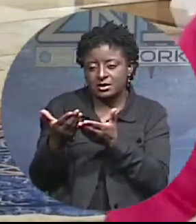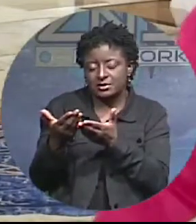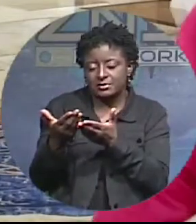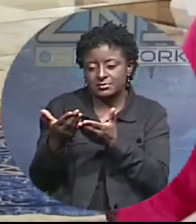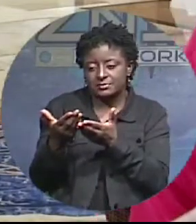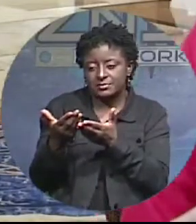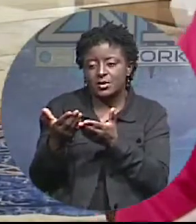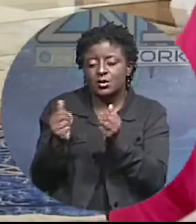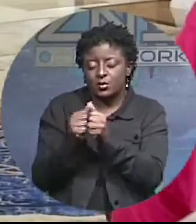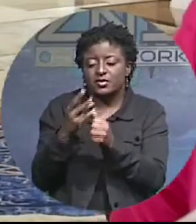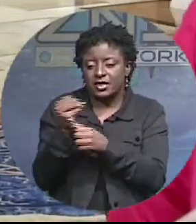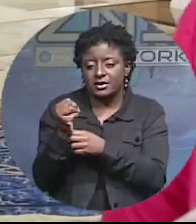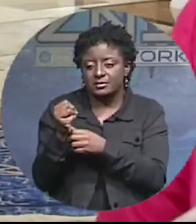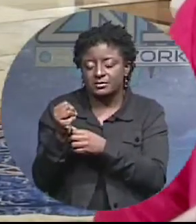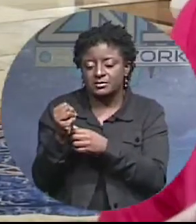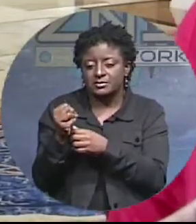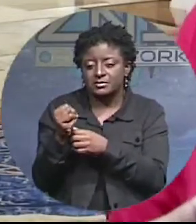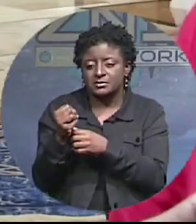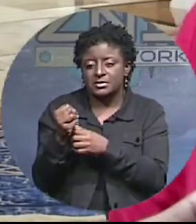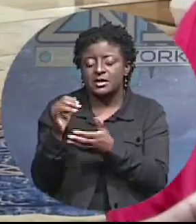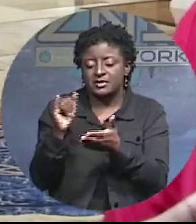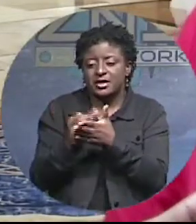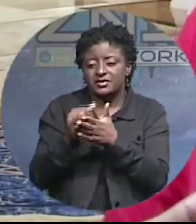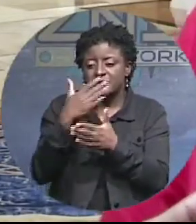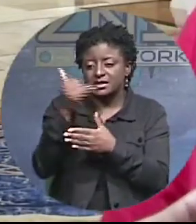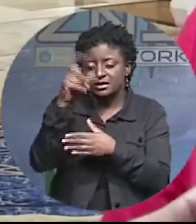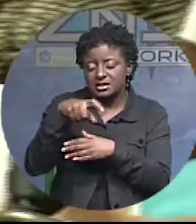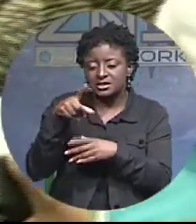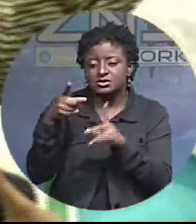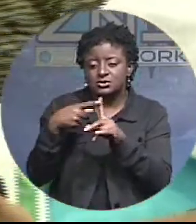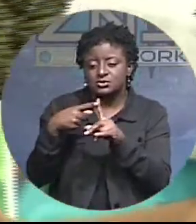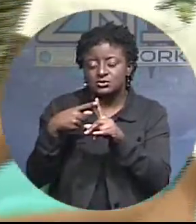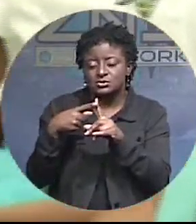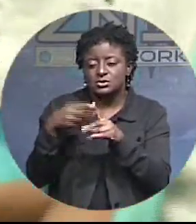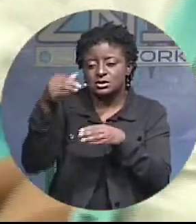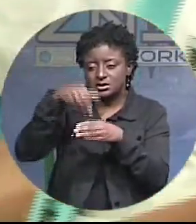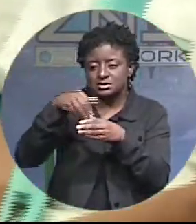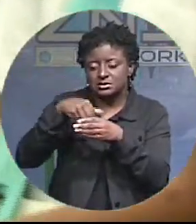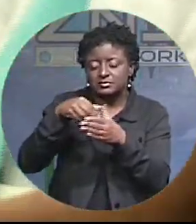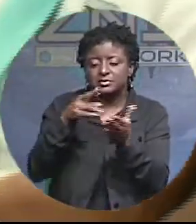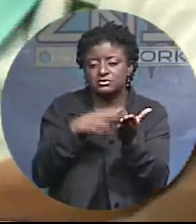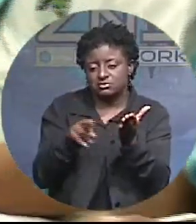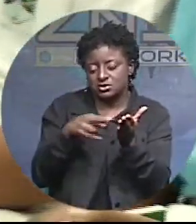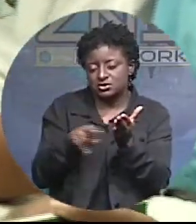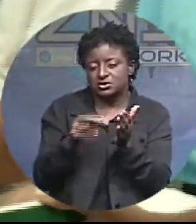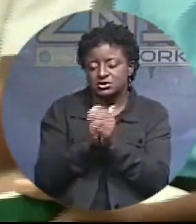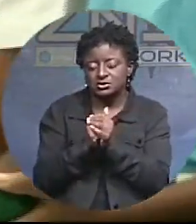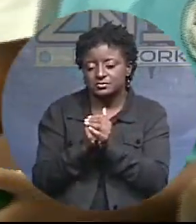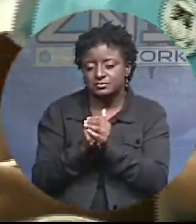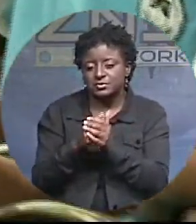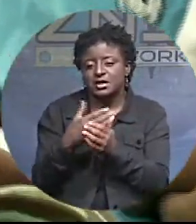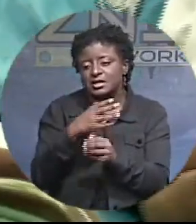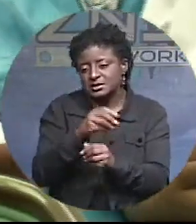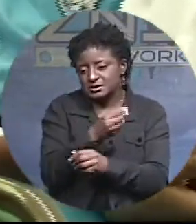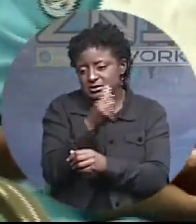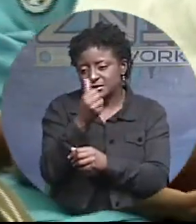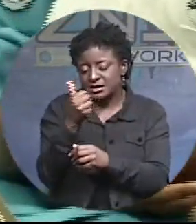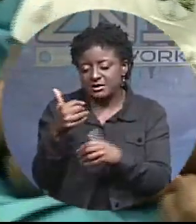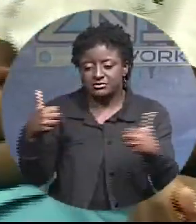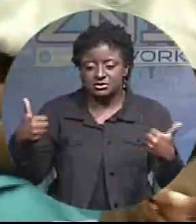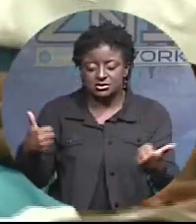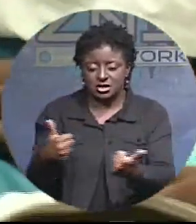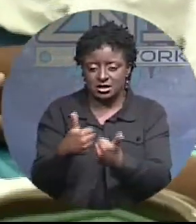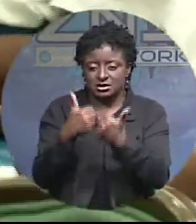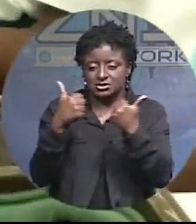from the fact that they really need to get involved in doing some research. Dr. Rowe says there are several challenges facing the